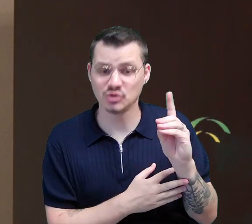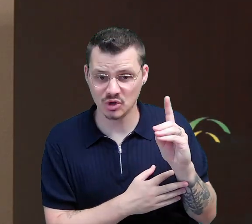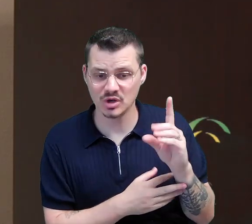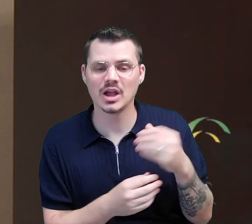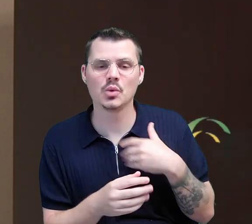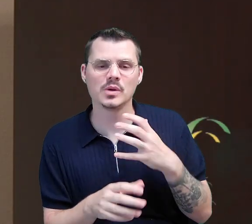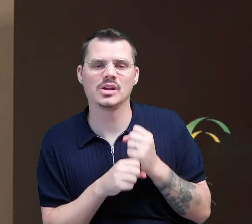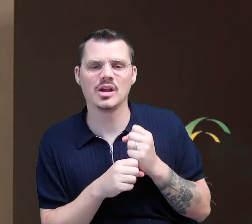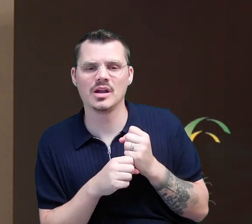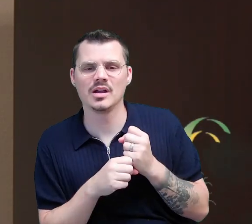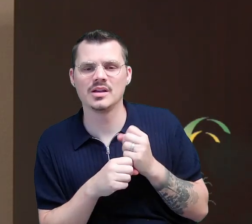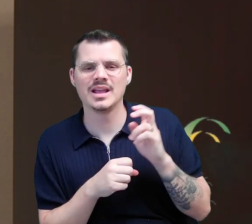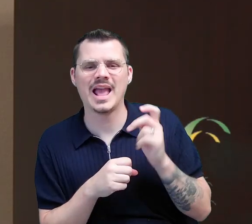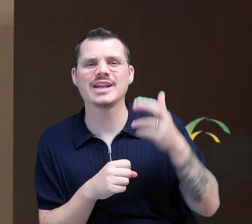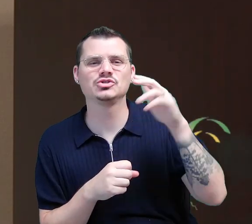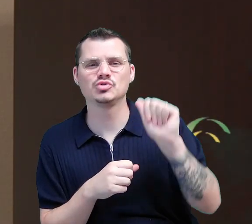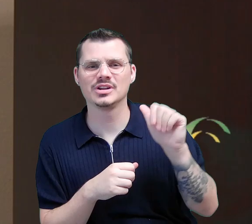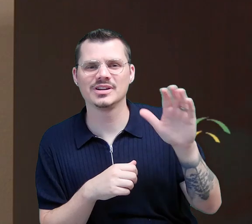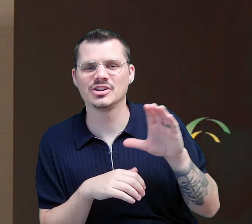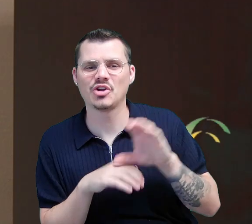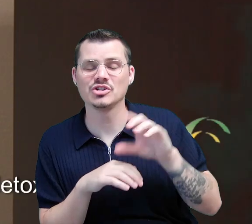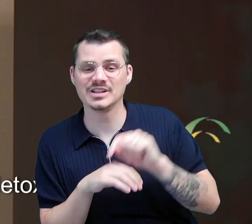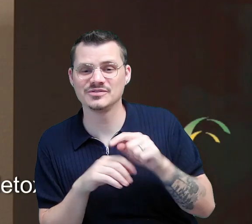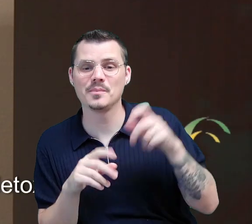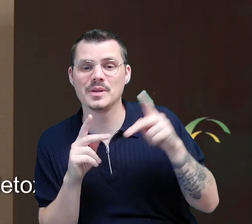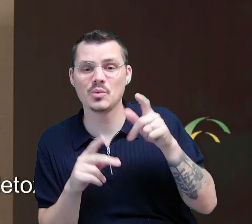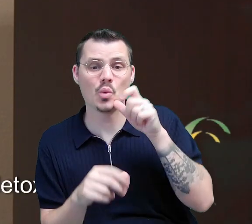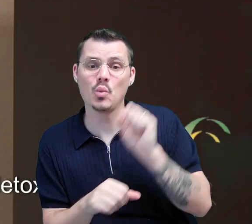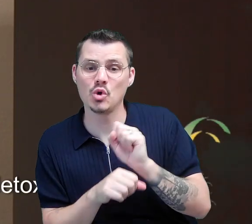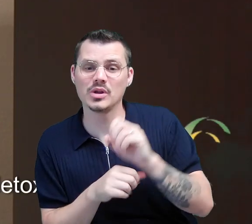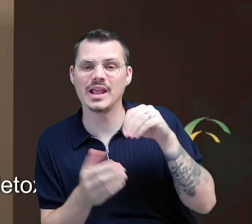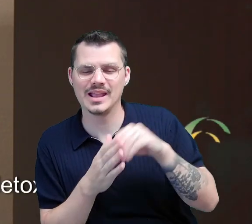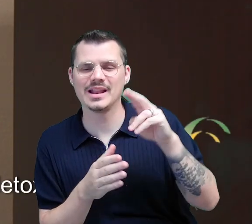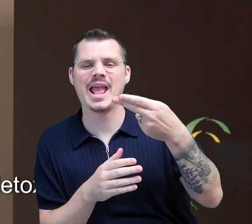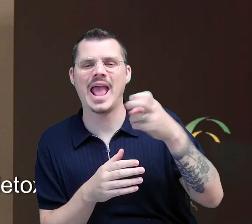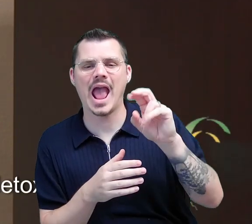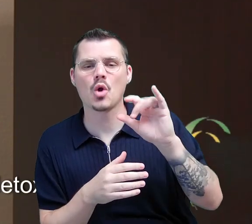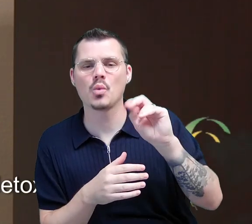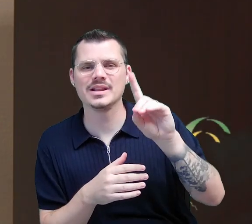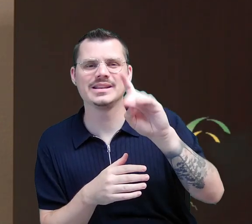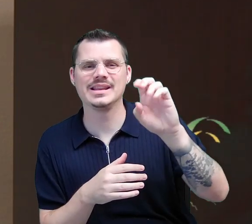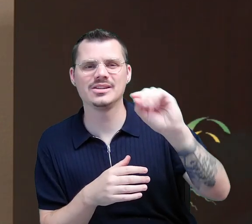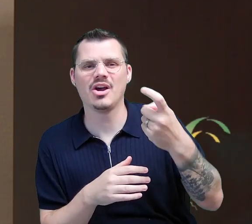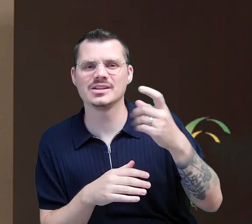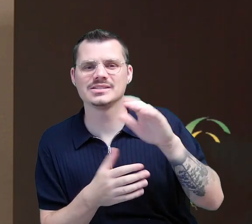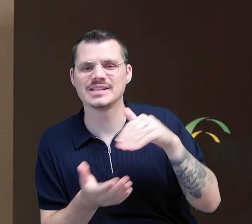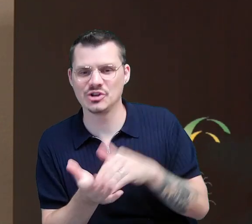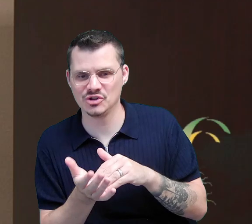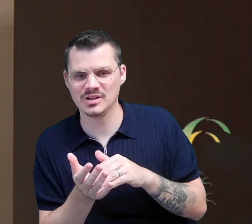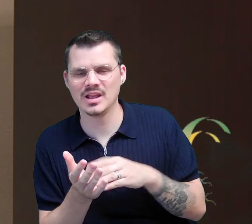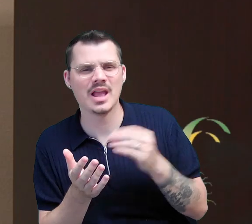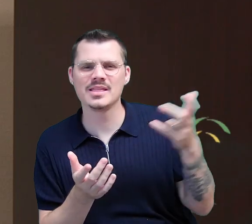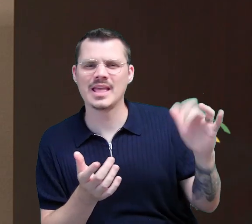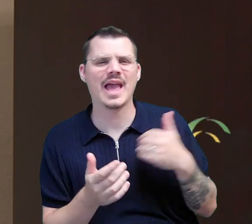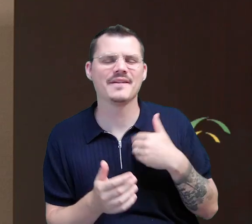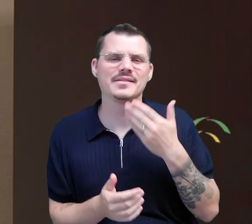And we got our extra consultation from people that worked in a heroin detox center.